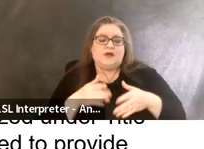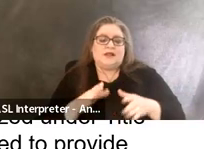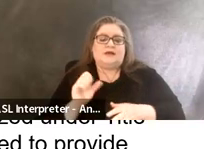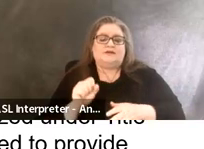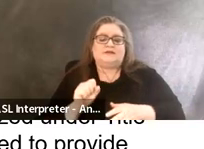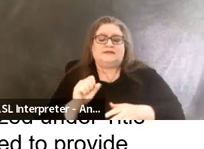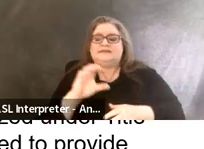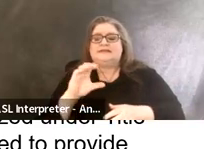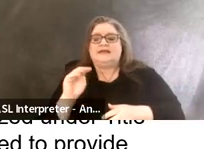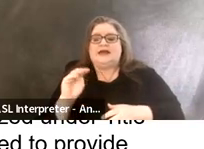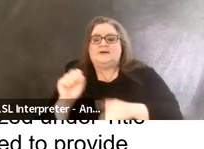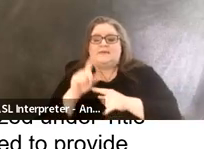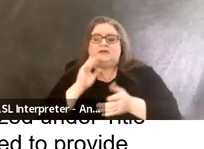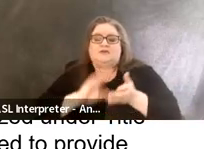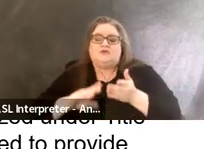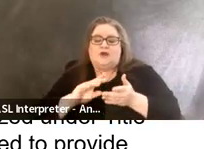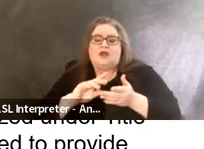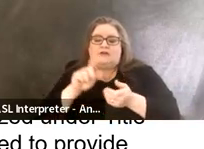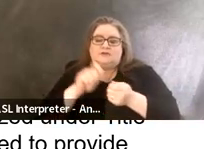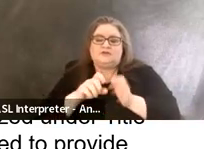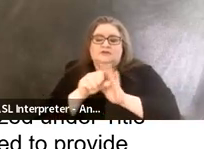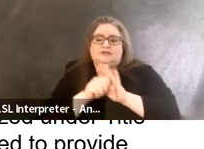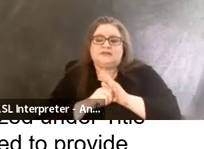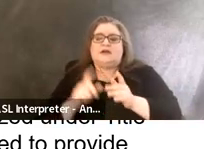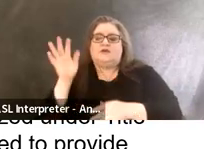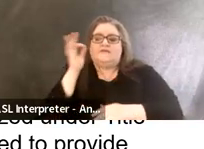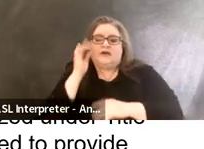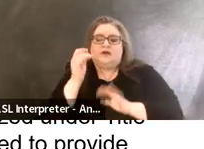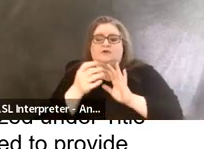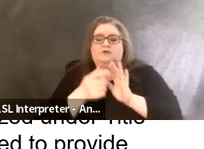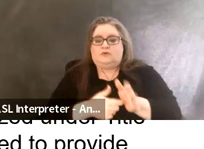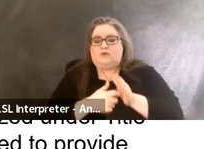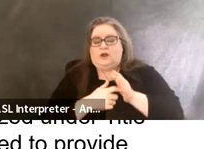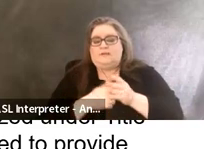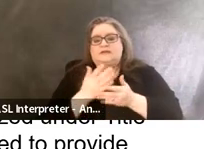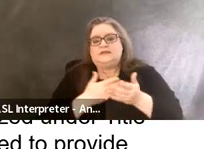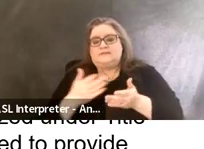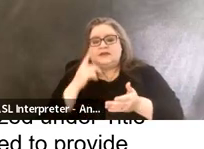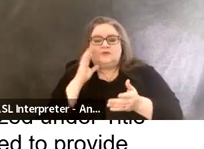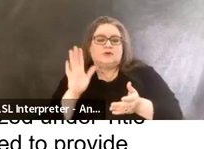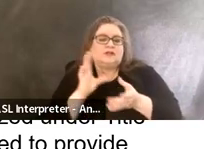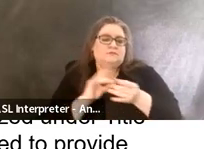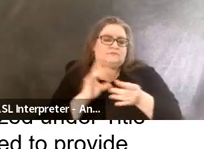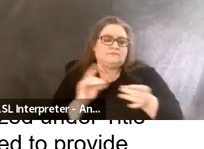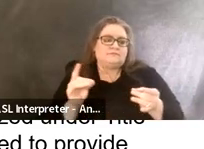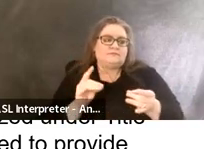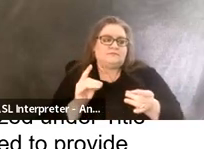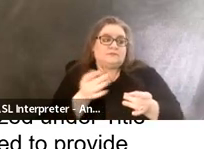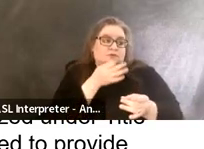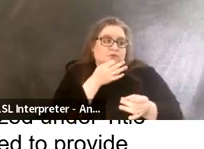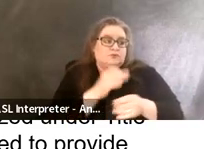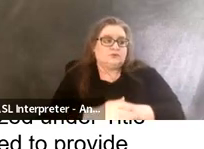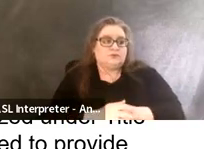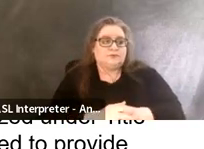to waive certain statutory federal requirements. Some of the things I will talk about soon